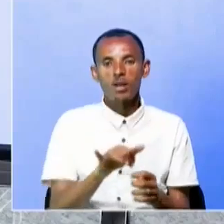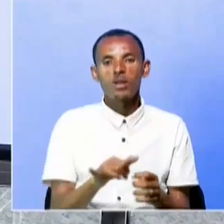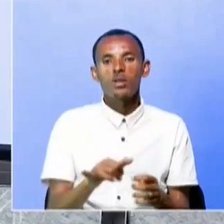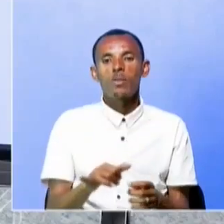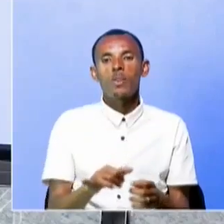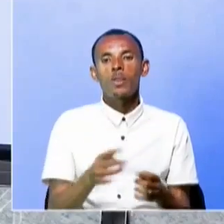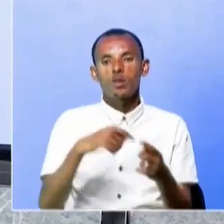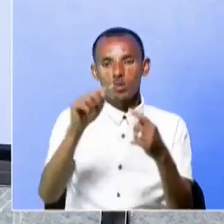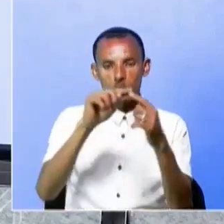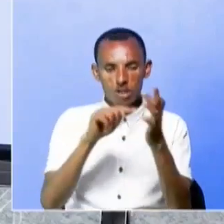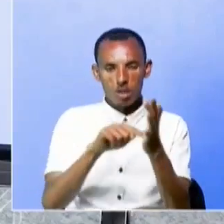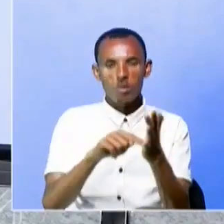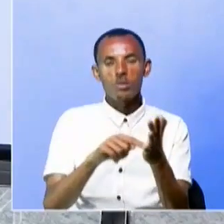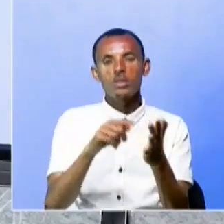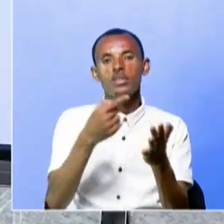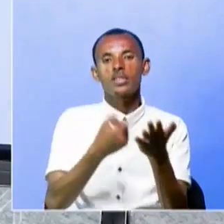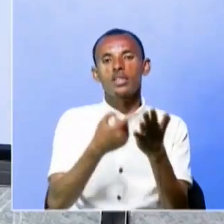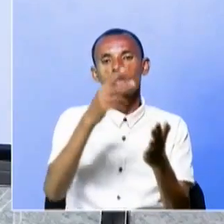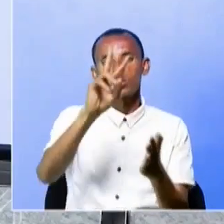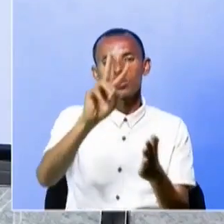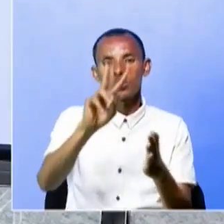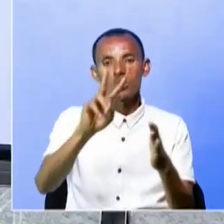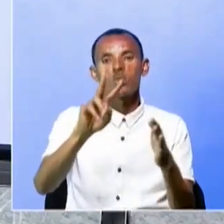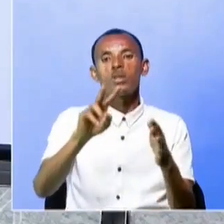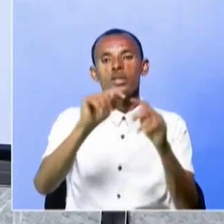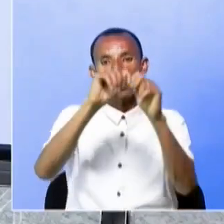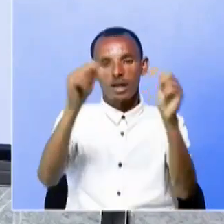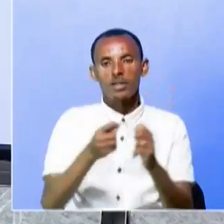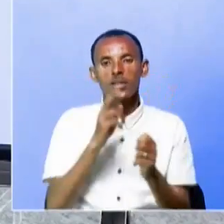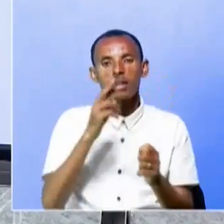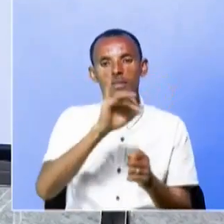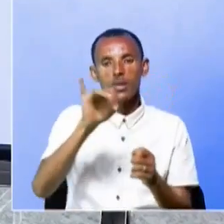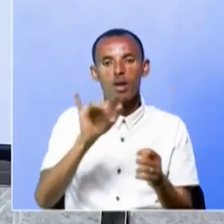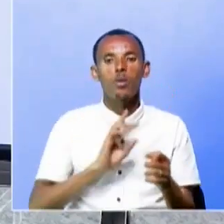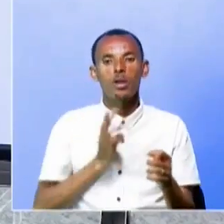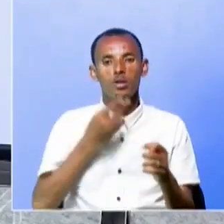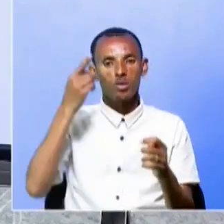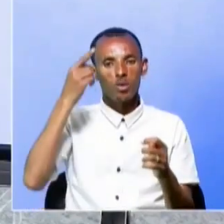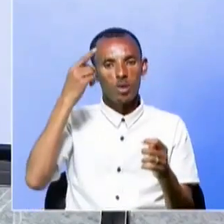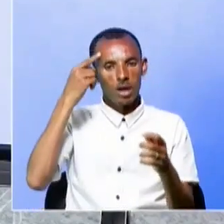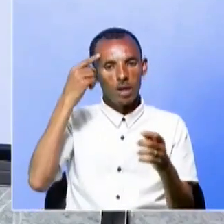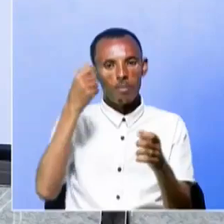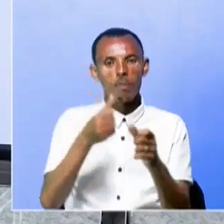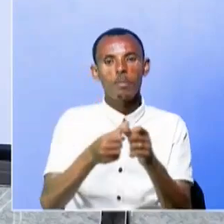to show these two triangles are similar, we need to remember the theorem